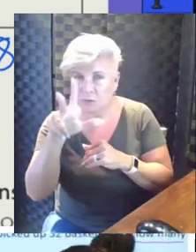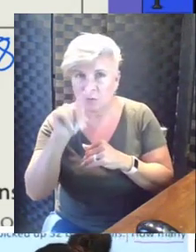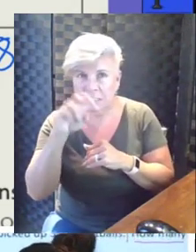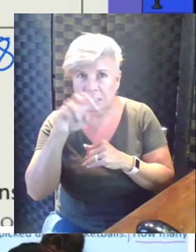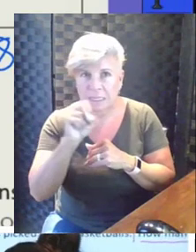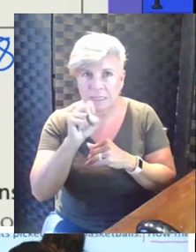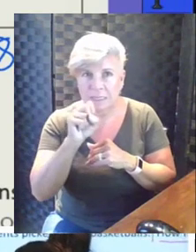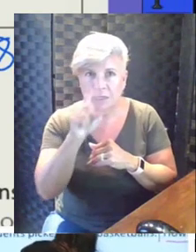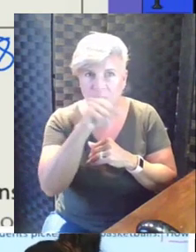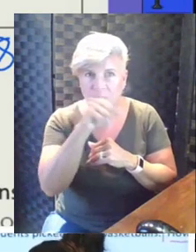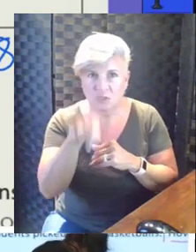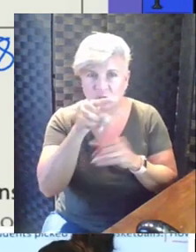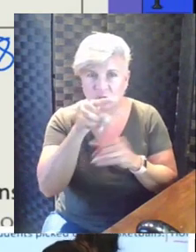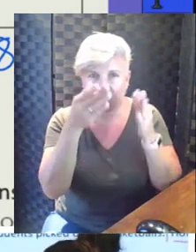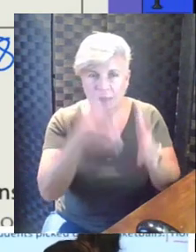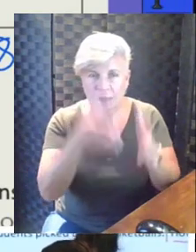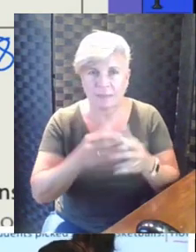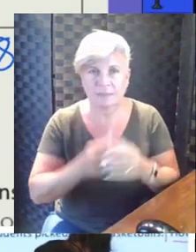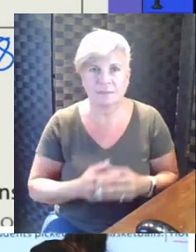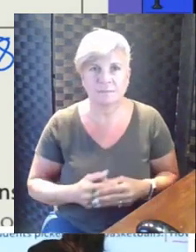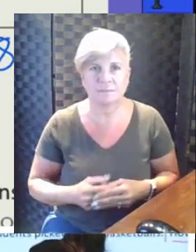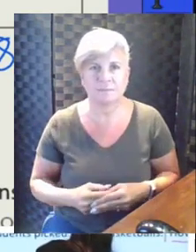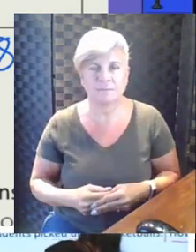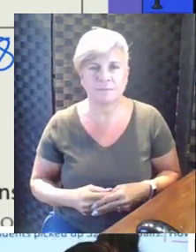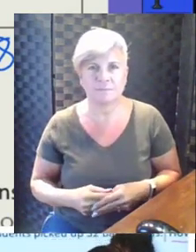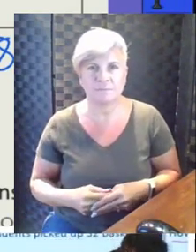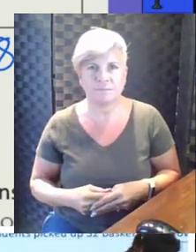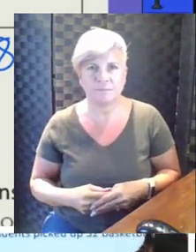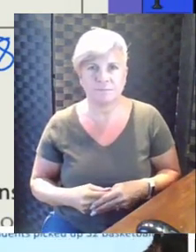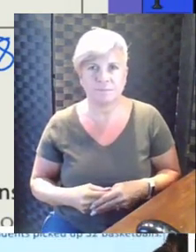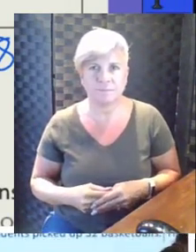tens and circle how many you have left.